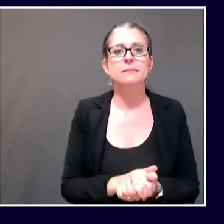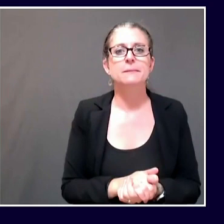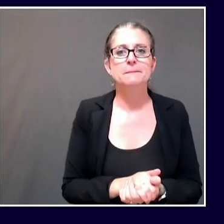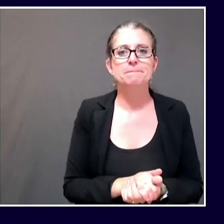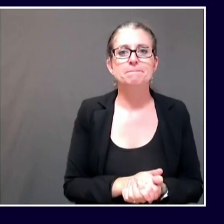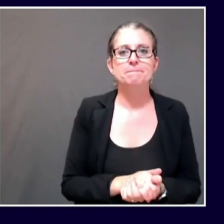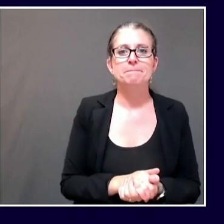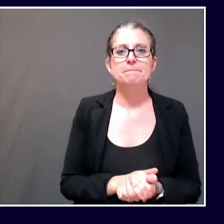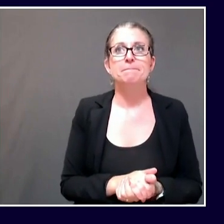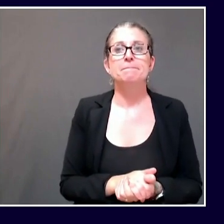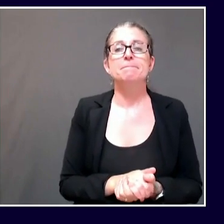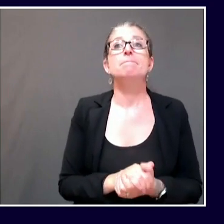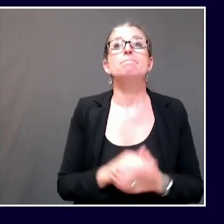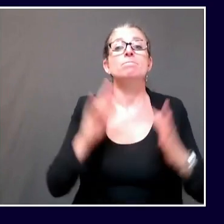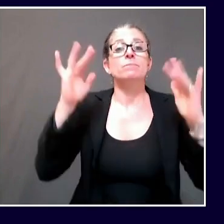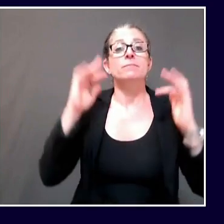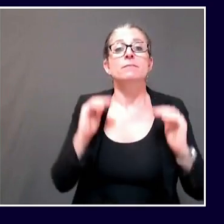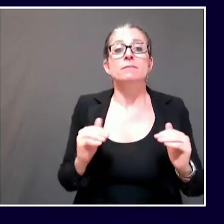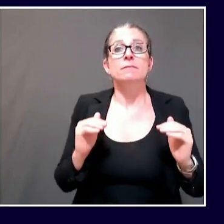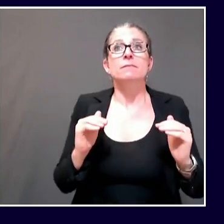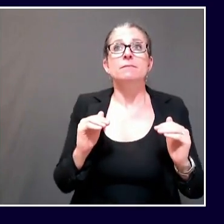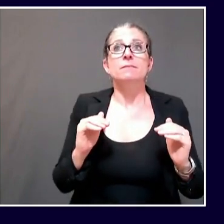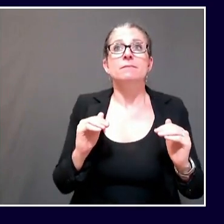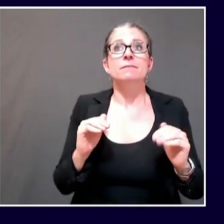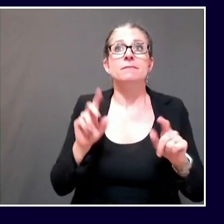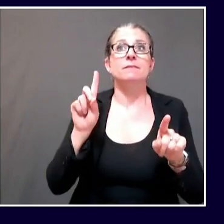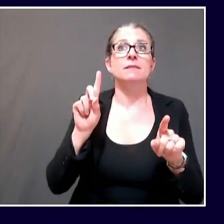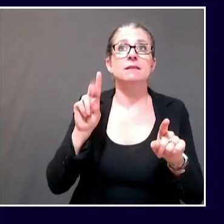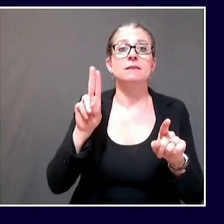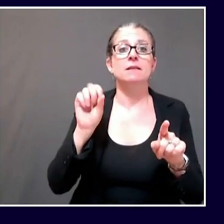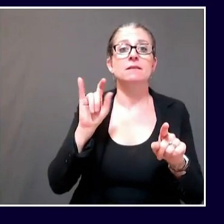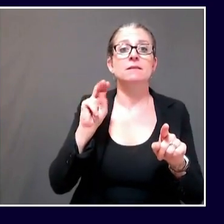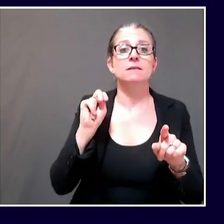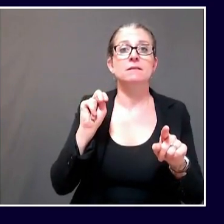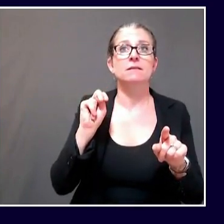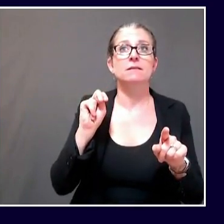I'm going to turn now to Dustin at New England Cable News.